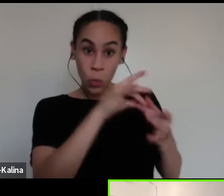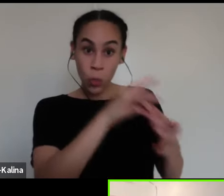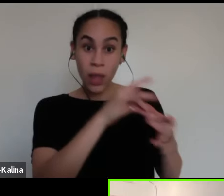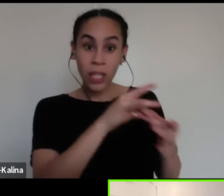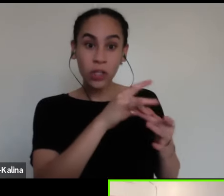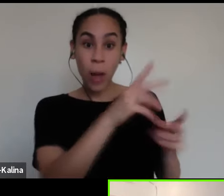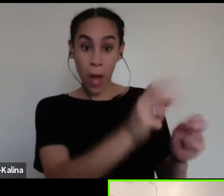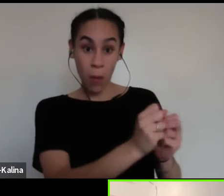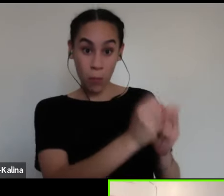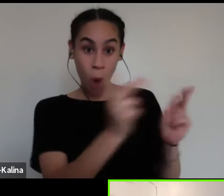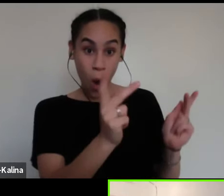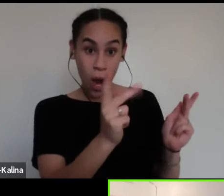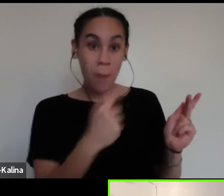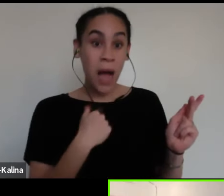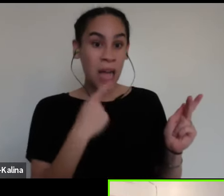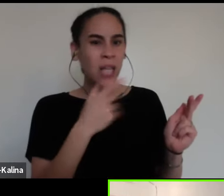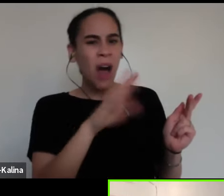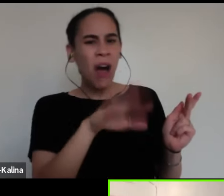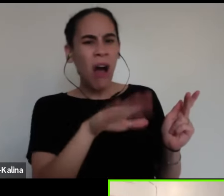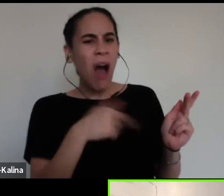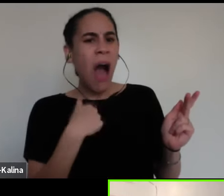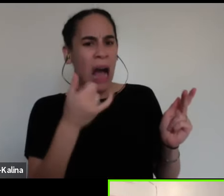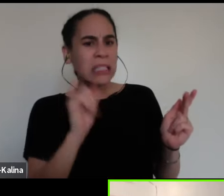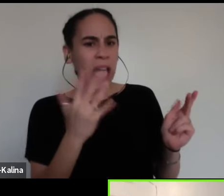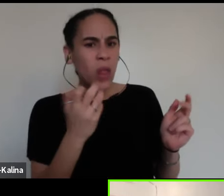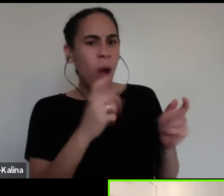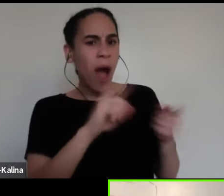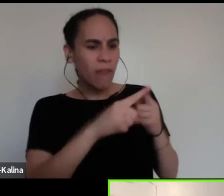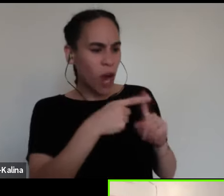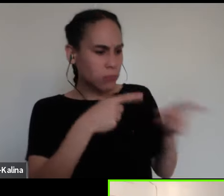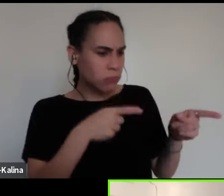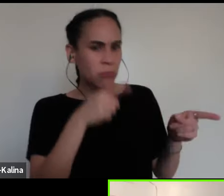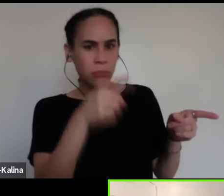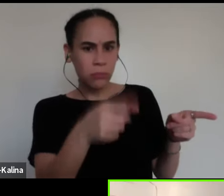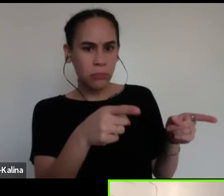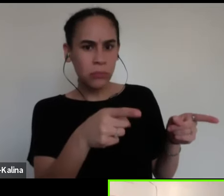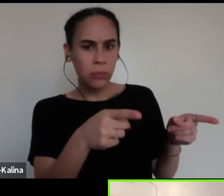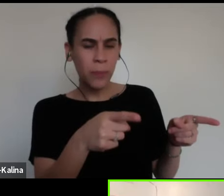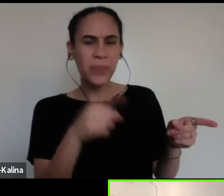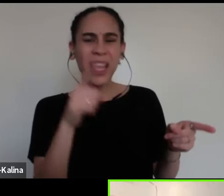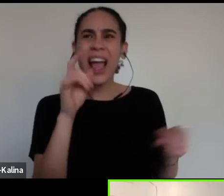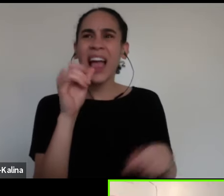friends with both of you, right? That sort of Pollyanna